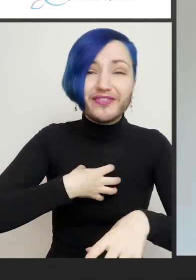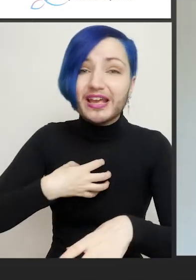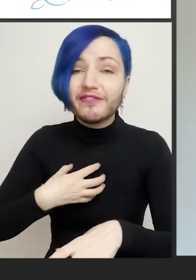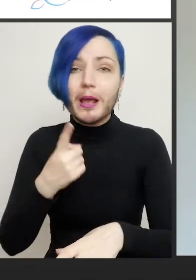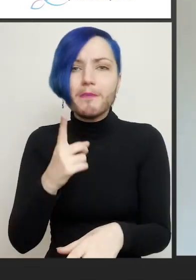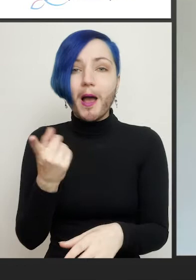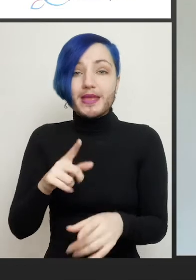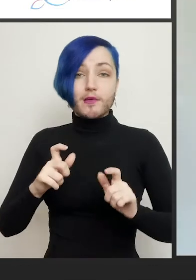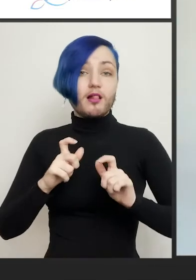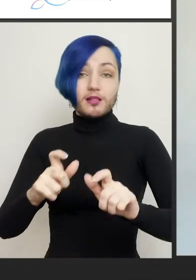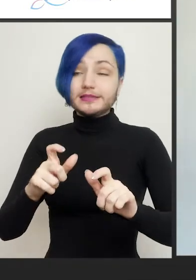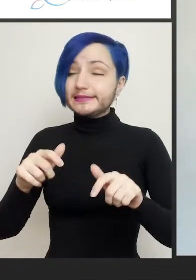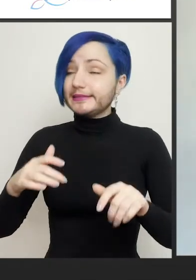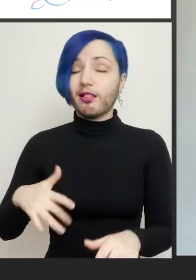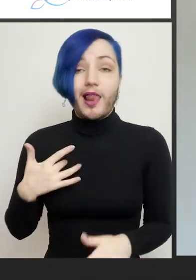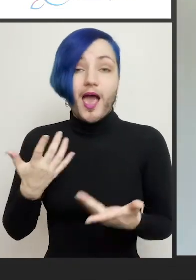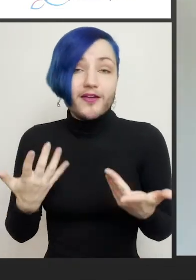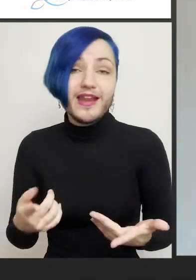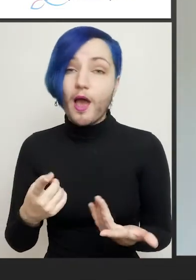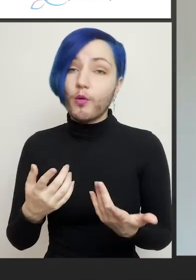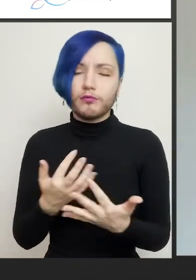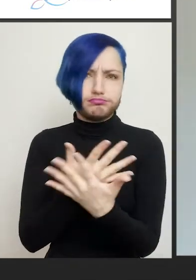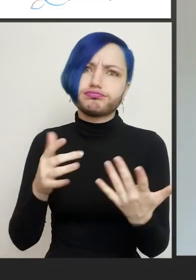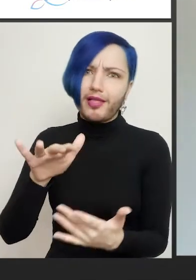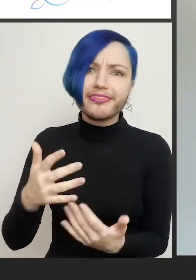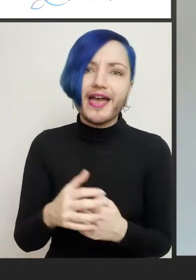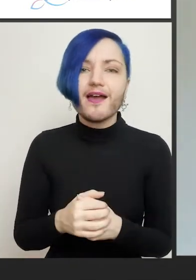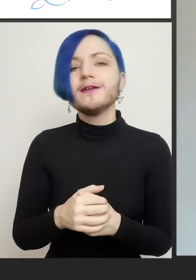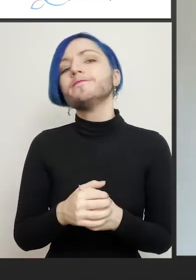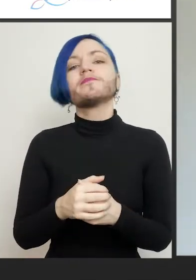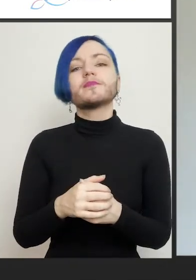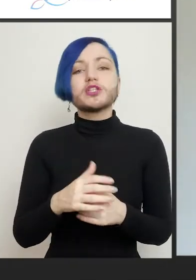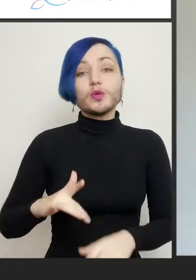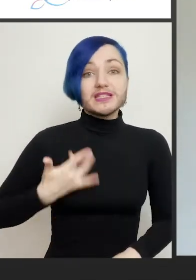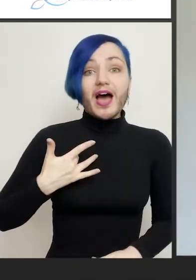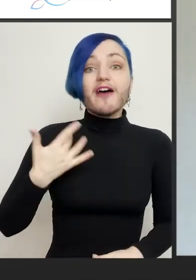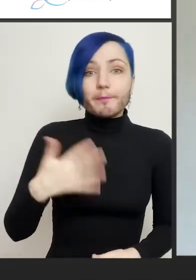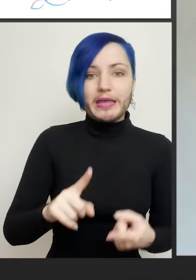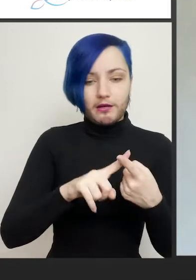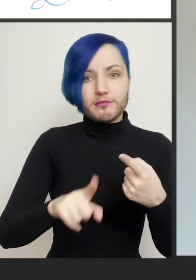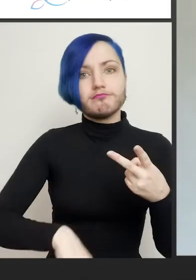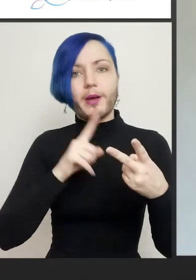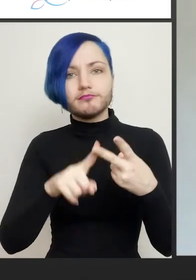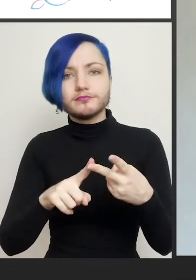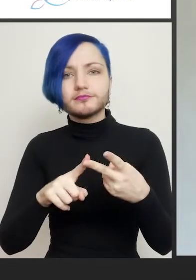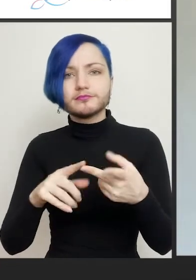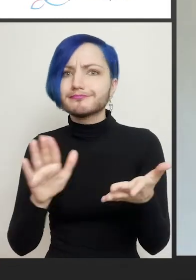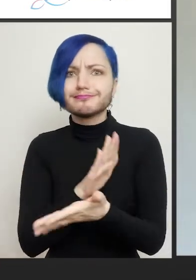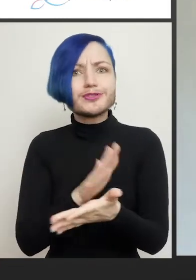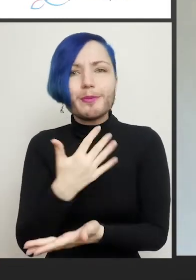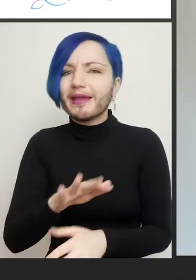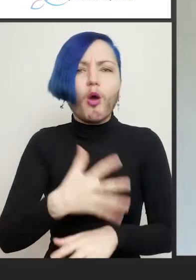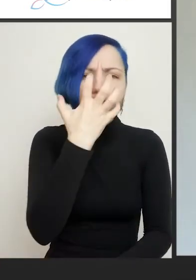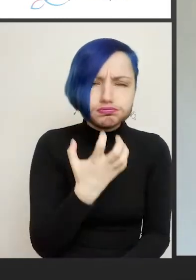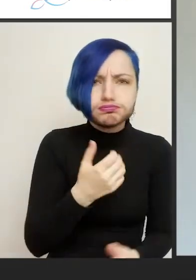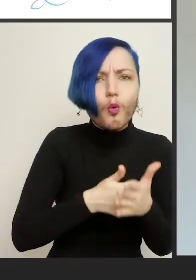and there are plenty of people from that time still around, they found ways to not just survive it, but also, it wasn't completely